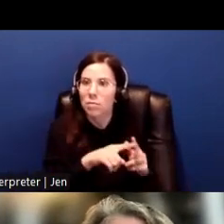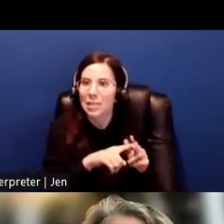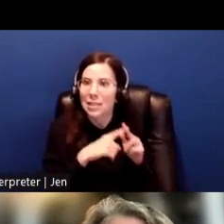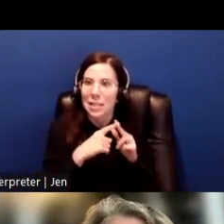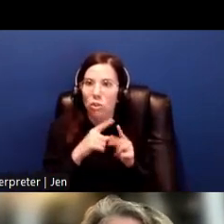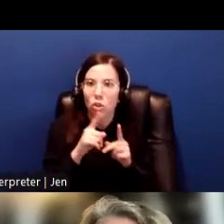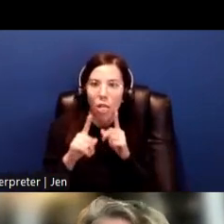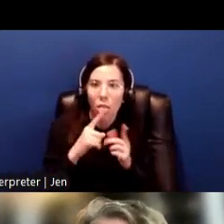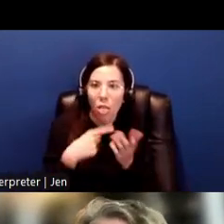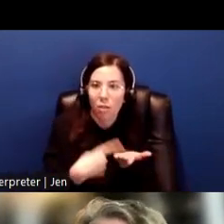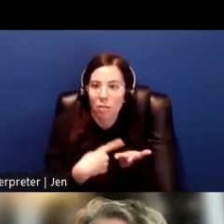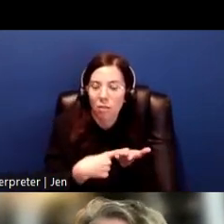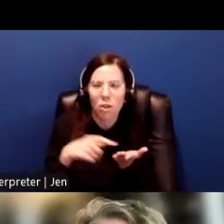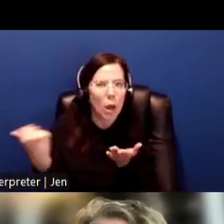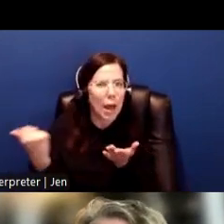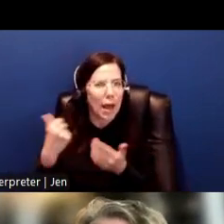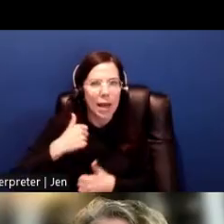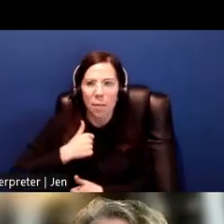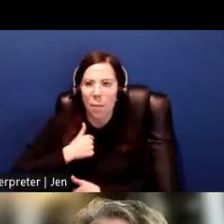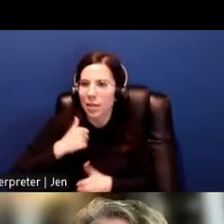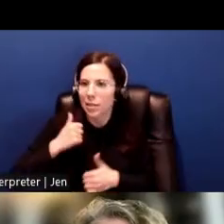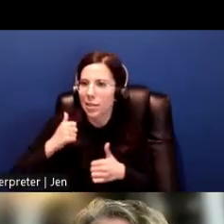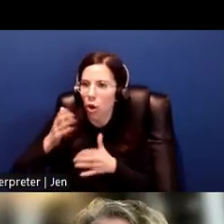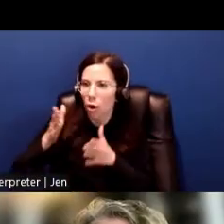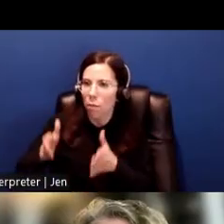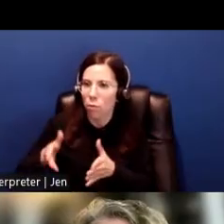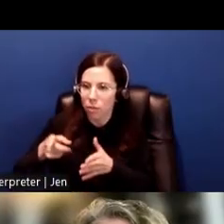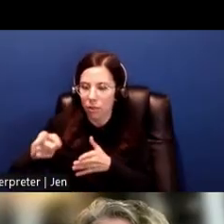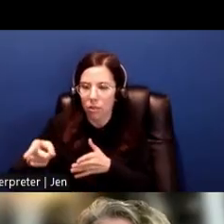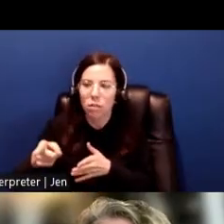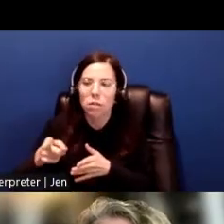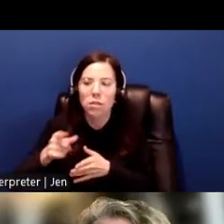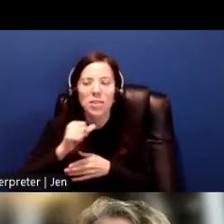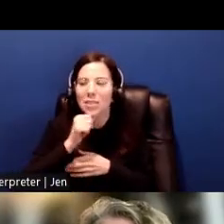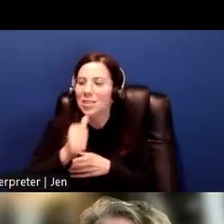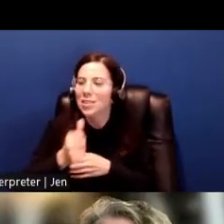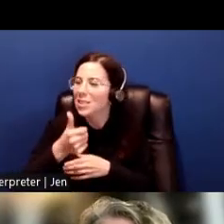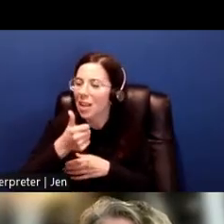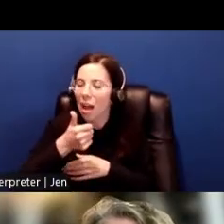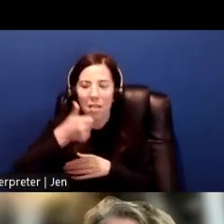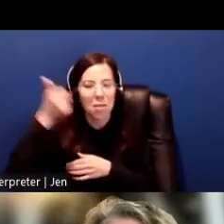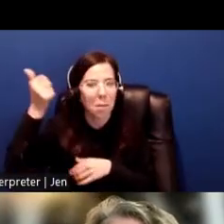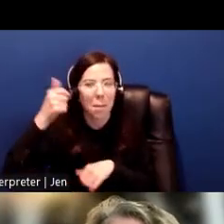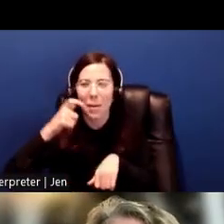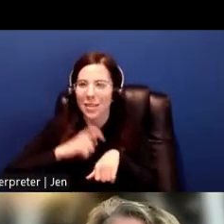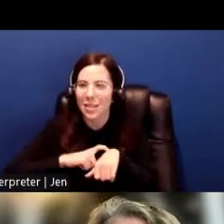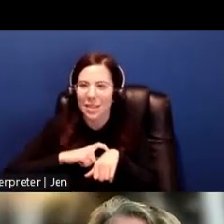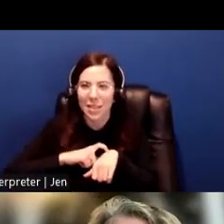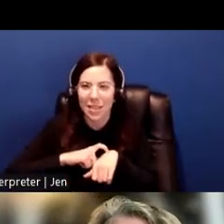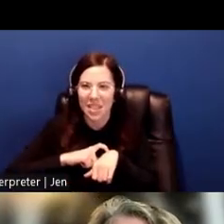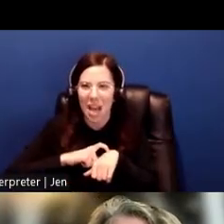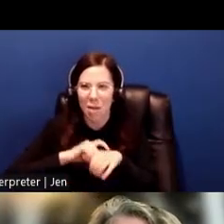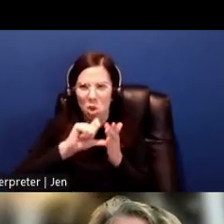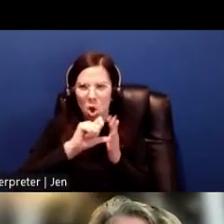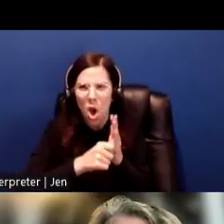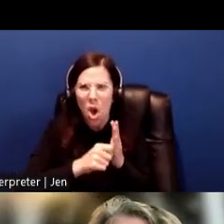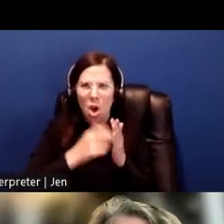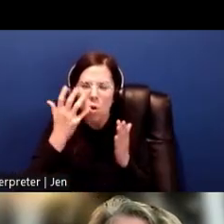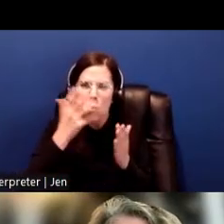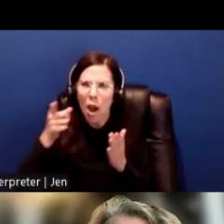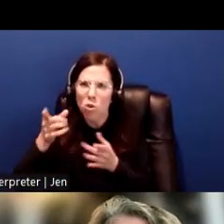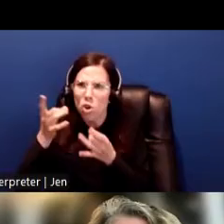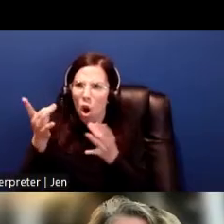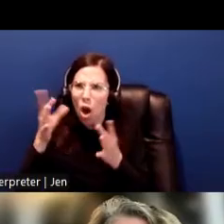conversation with any military actor, it is not the best time to lay into them about how terrible they are at their